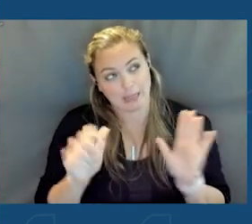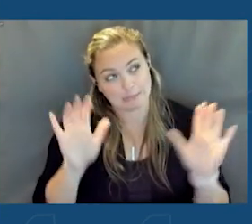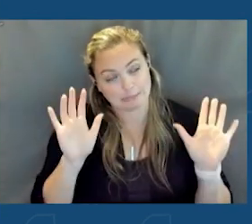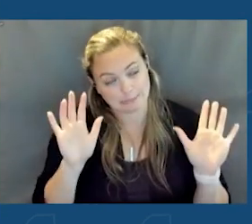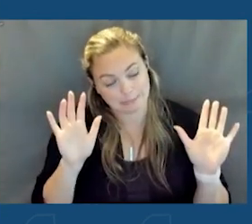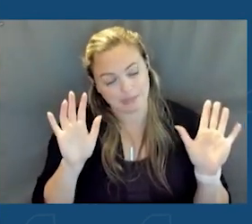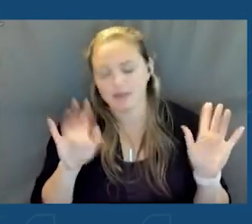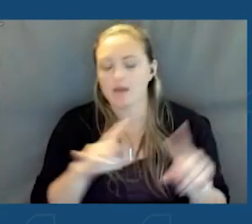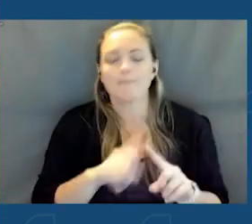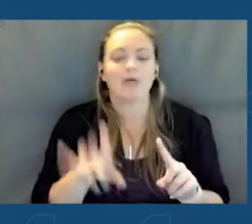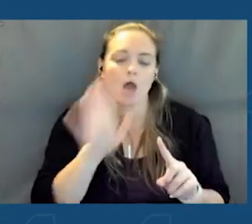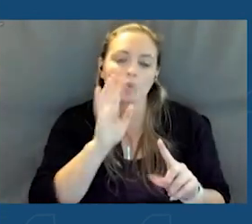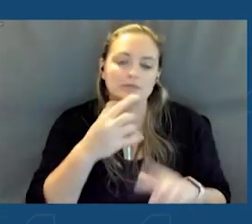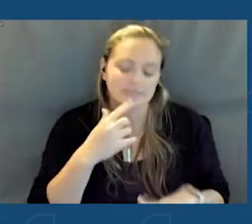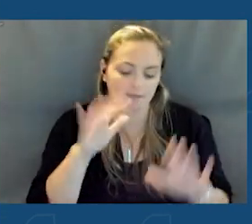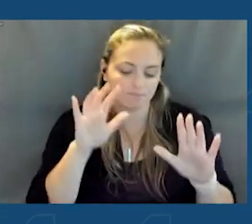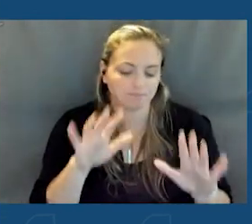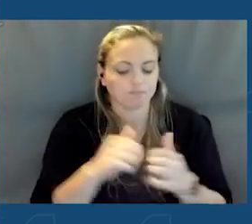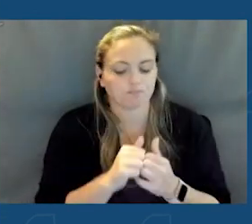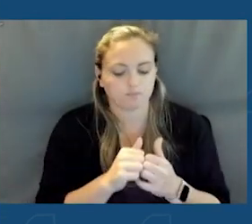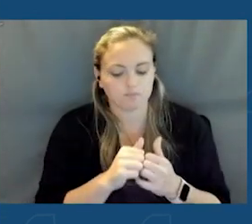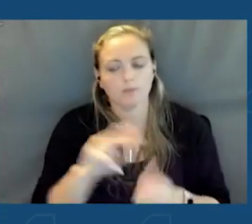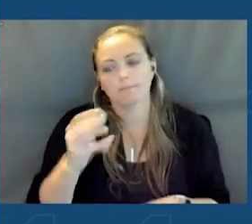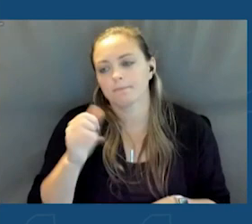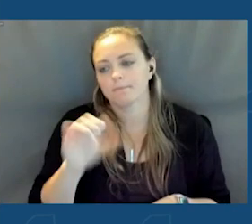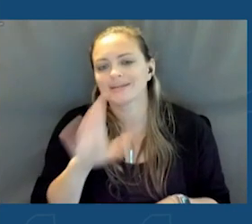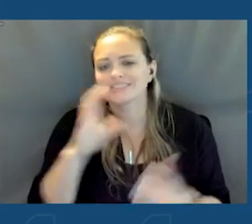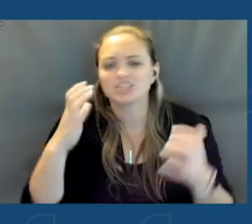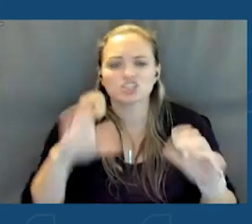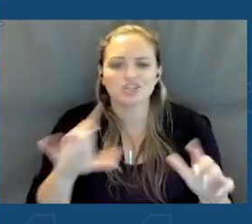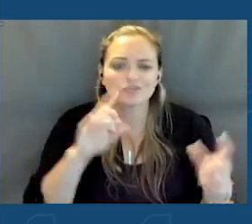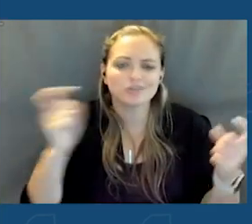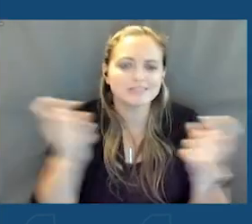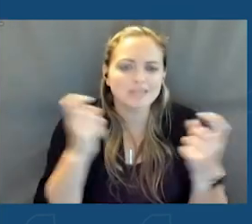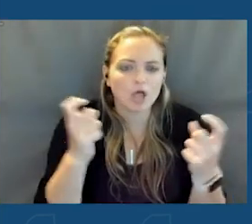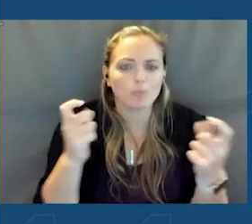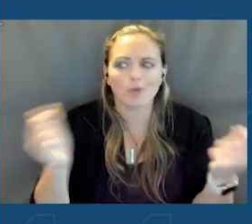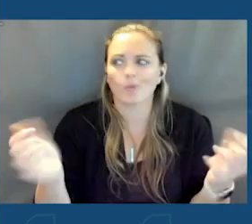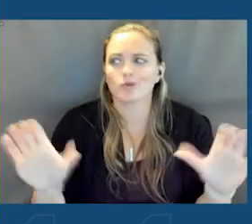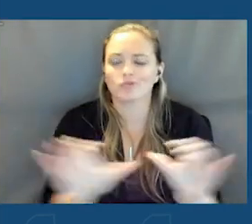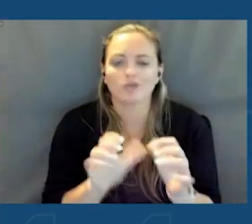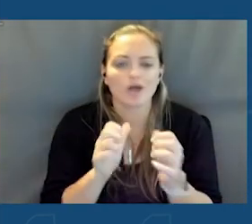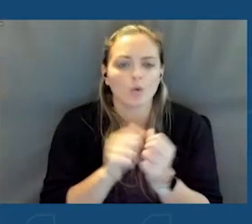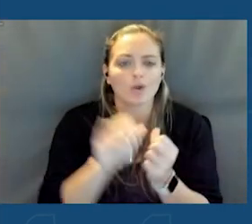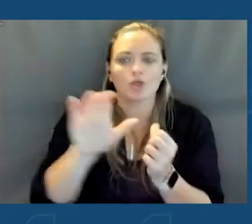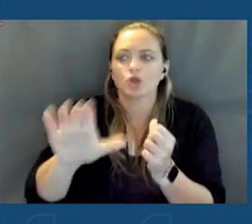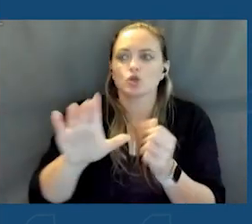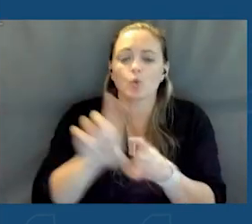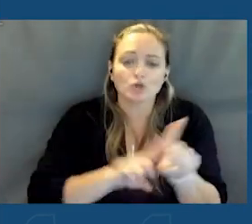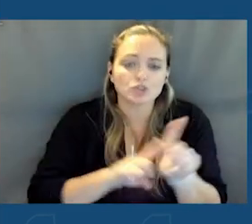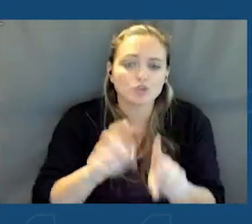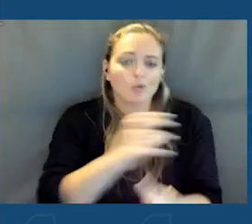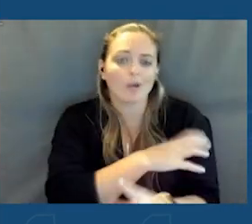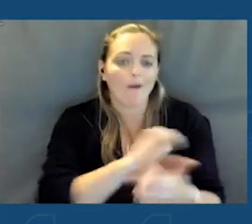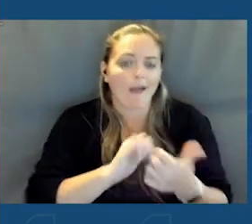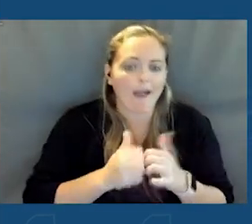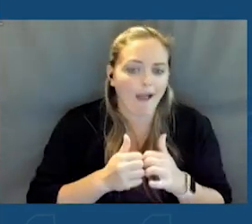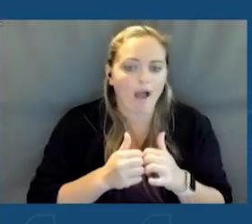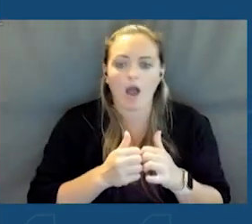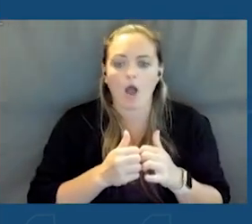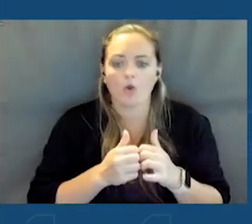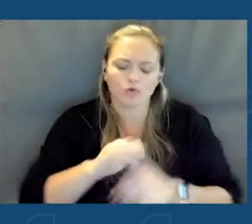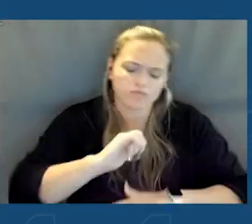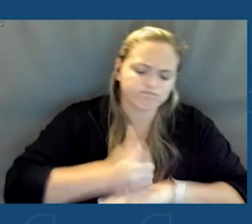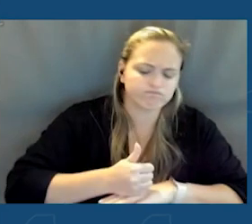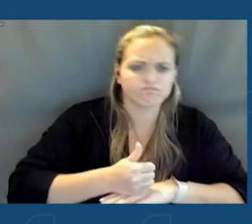just going to say, this is, you know, in magic, this is a chance to celebrate what you've done with your star power, how you've harnessed that